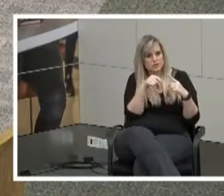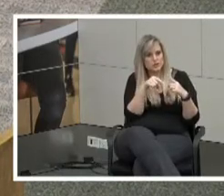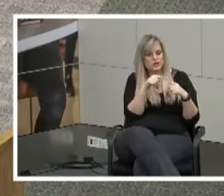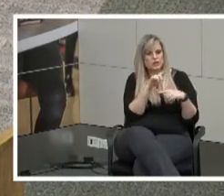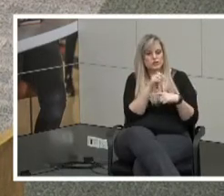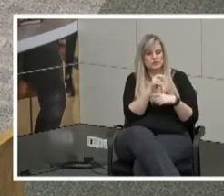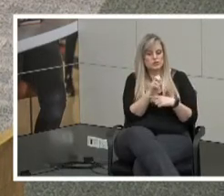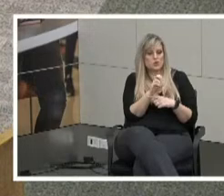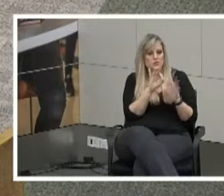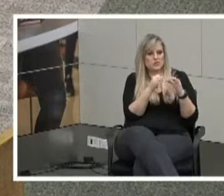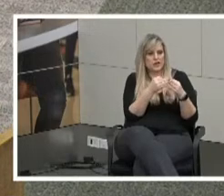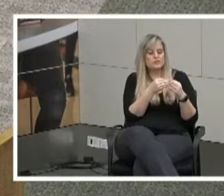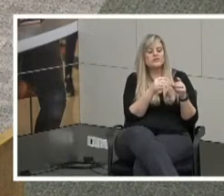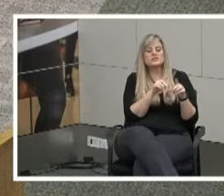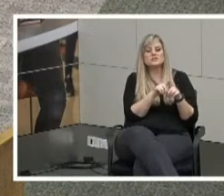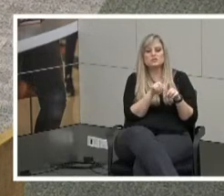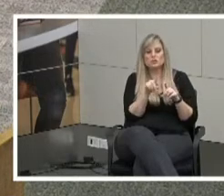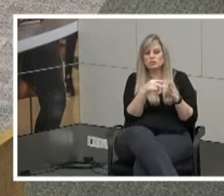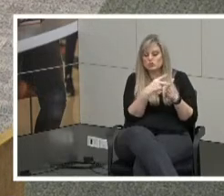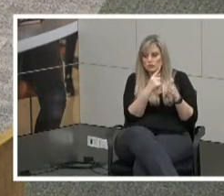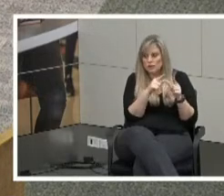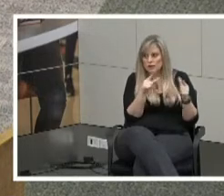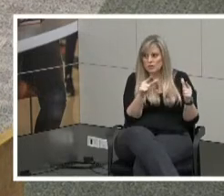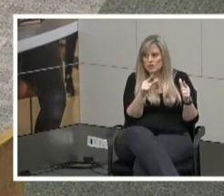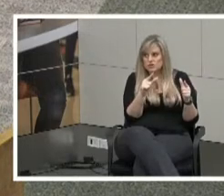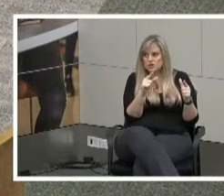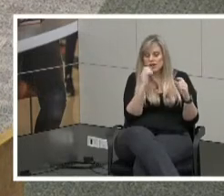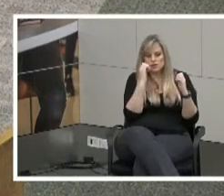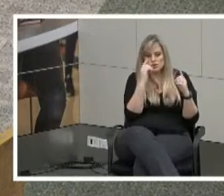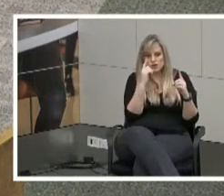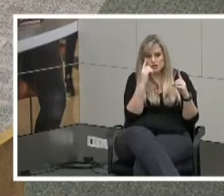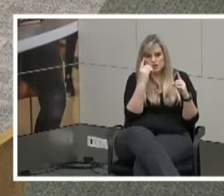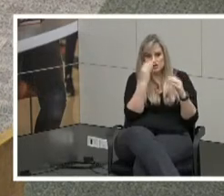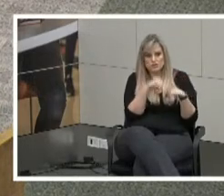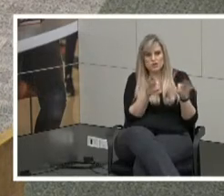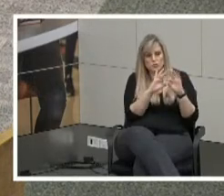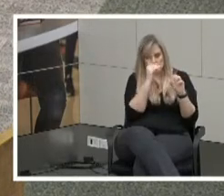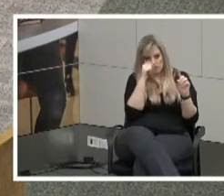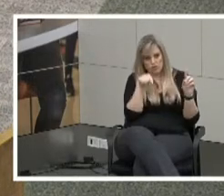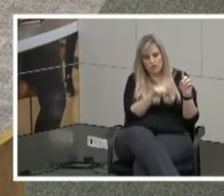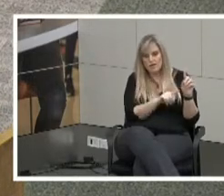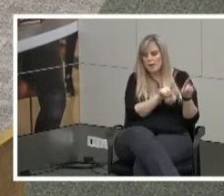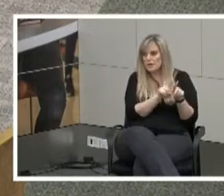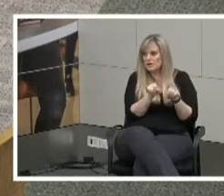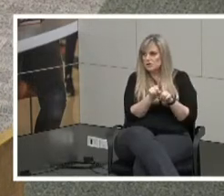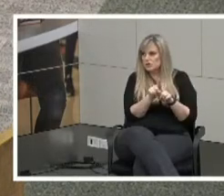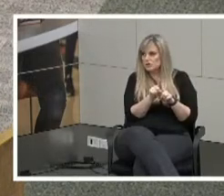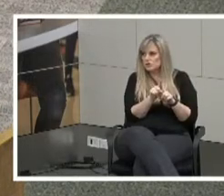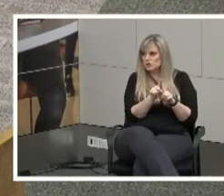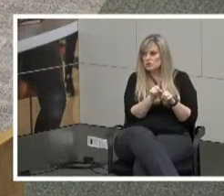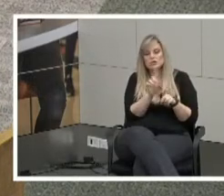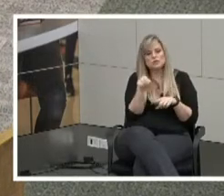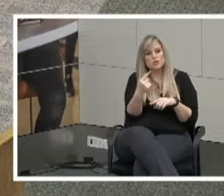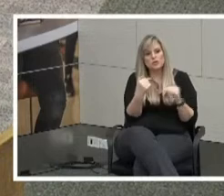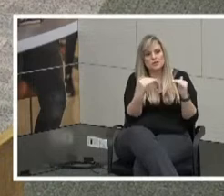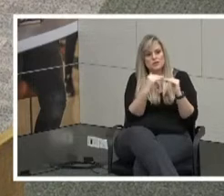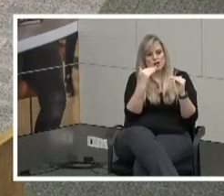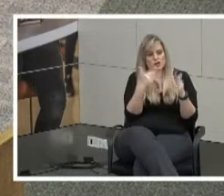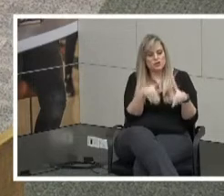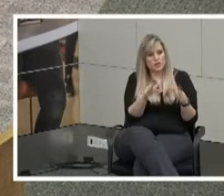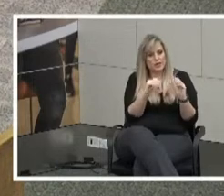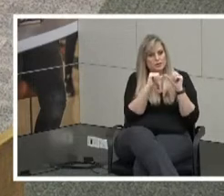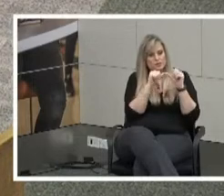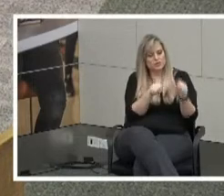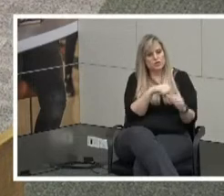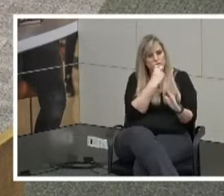attending won the Dual language education is is very important for them and is only fair to let them continue with the immers with the